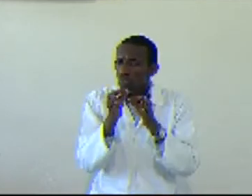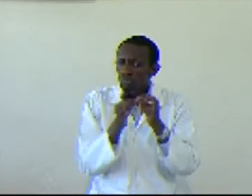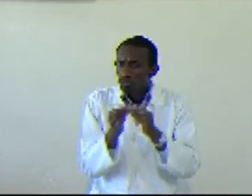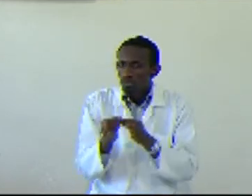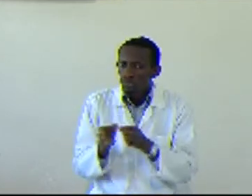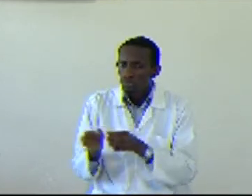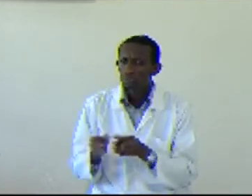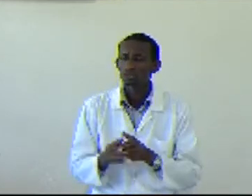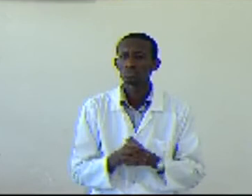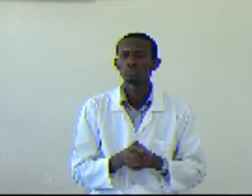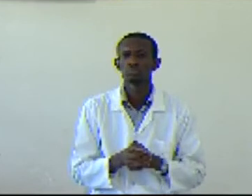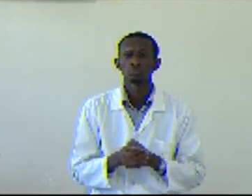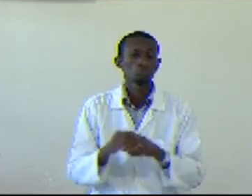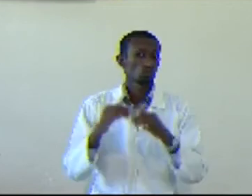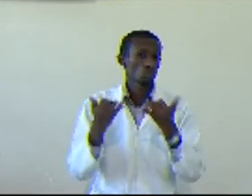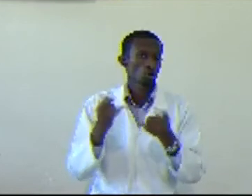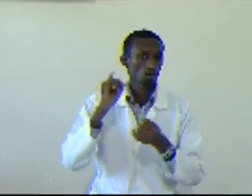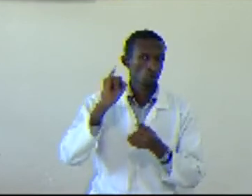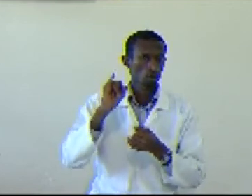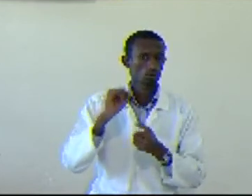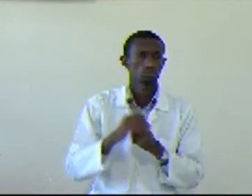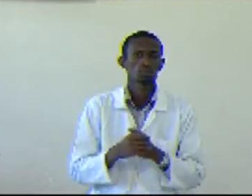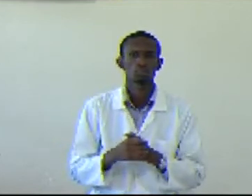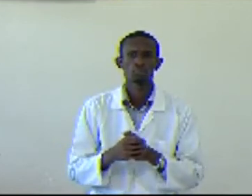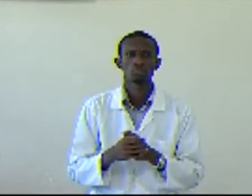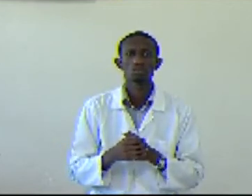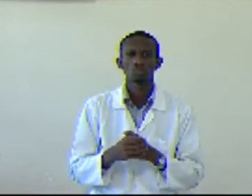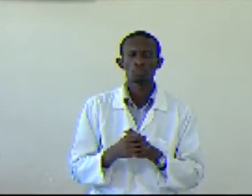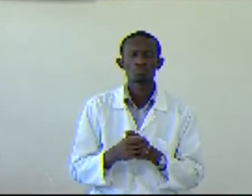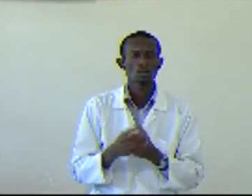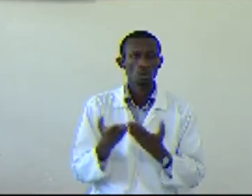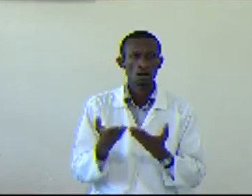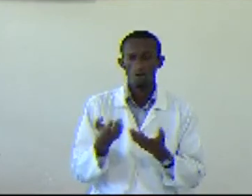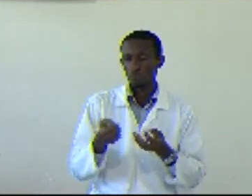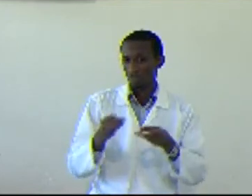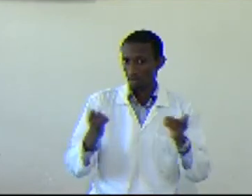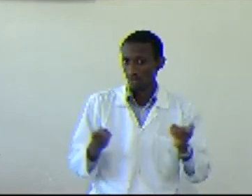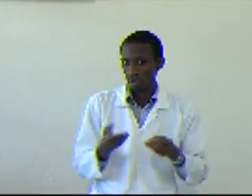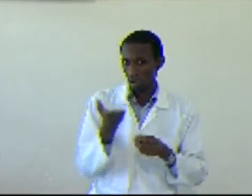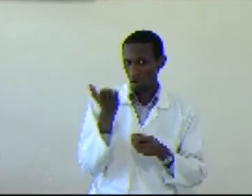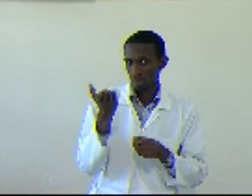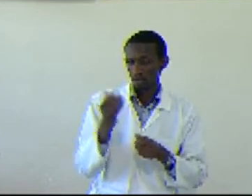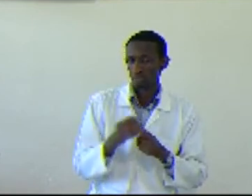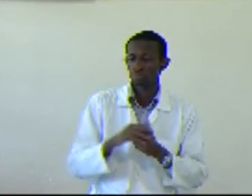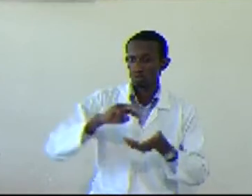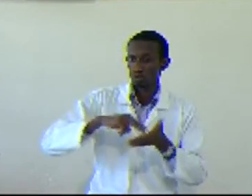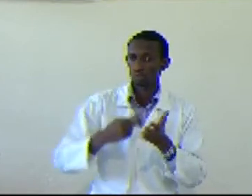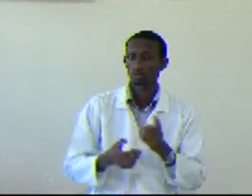a potentiometer, it is now determined by using or by having this, only this expression, right? So it means